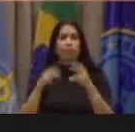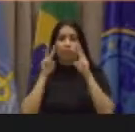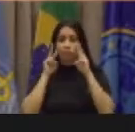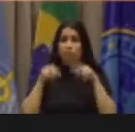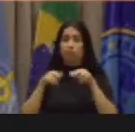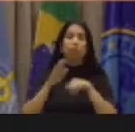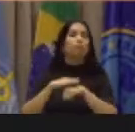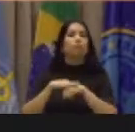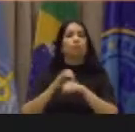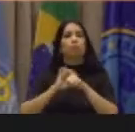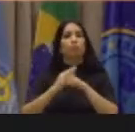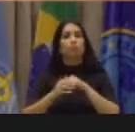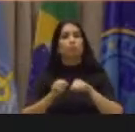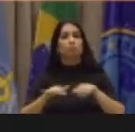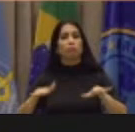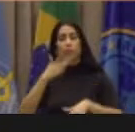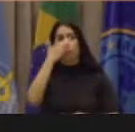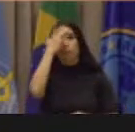issues.